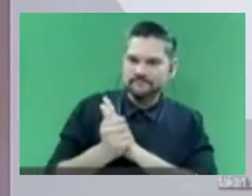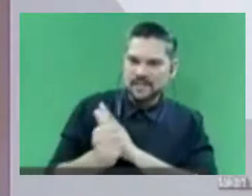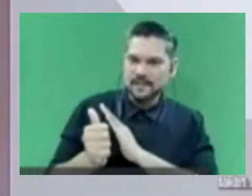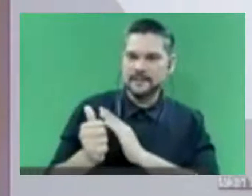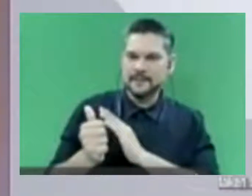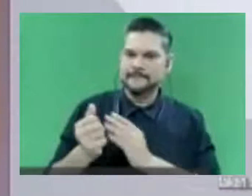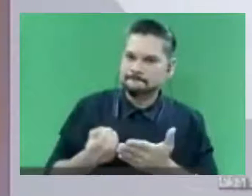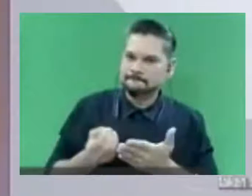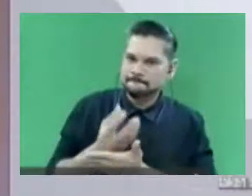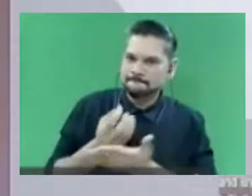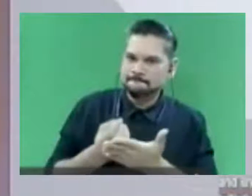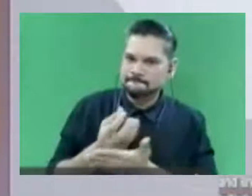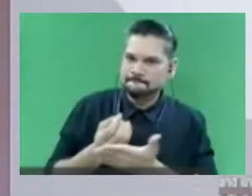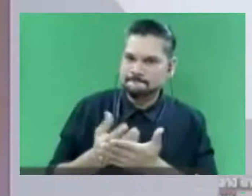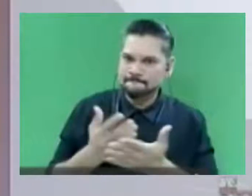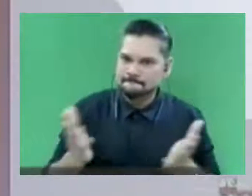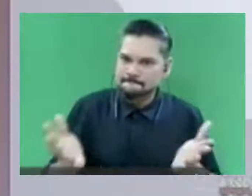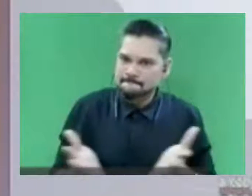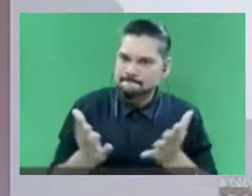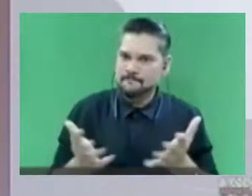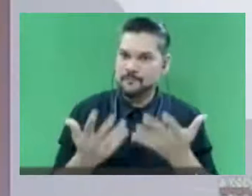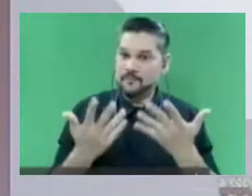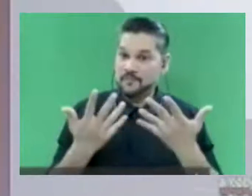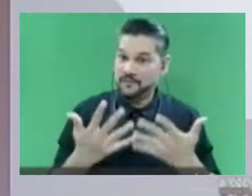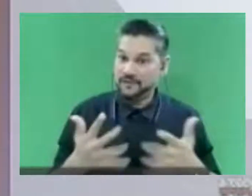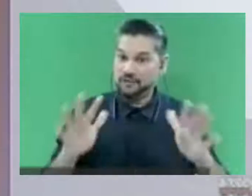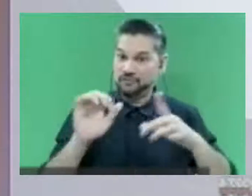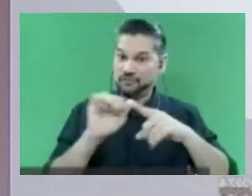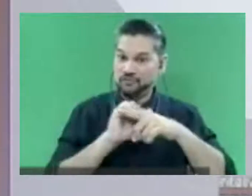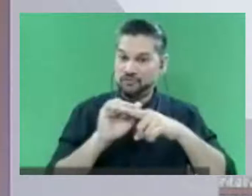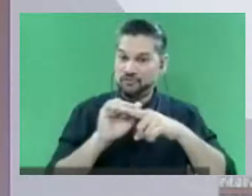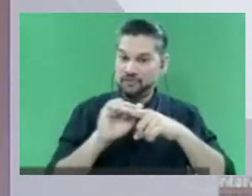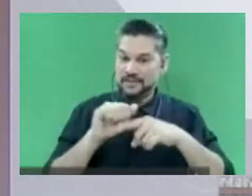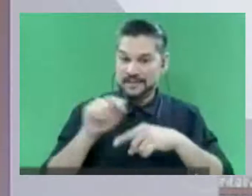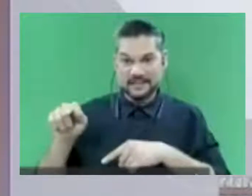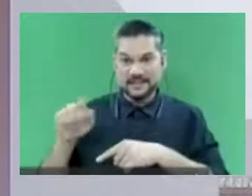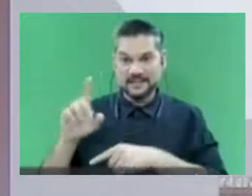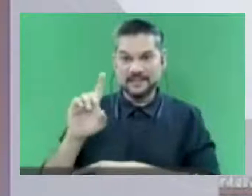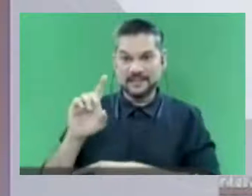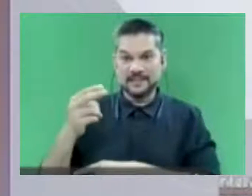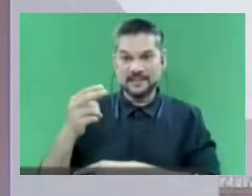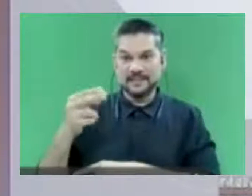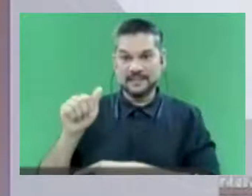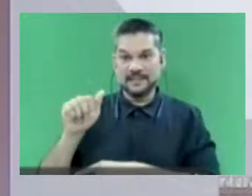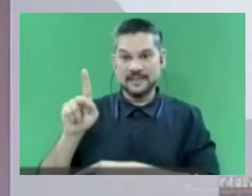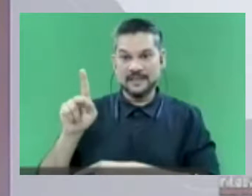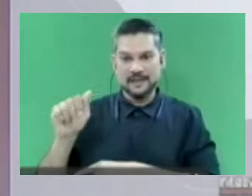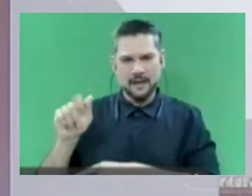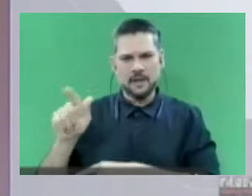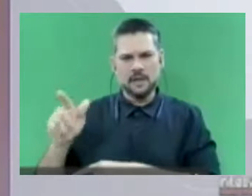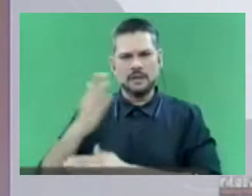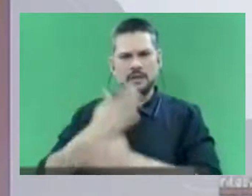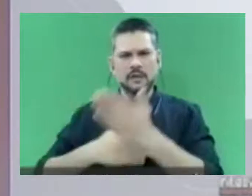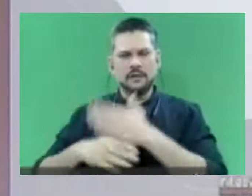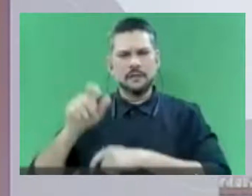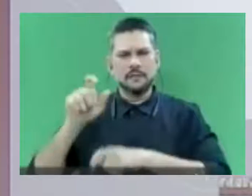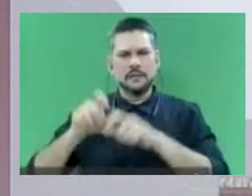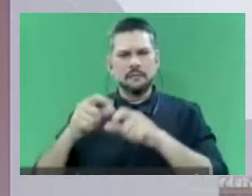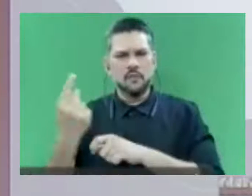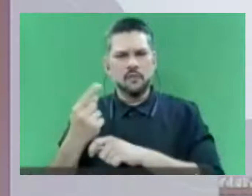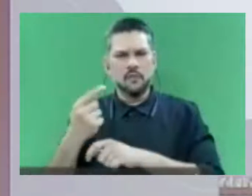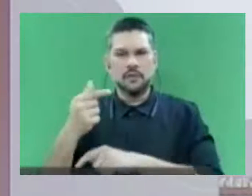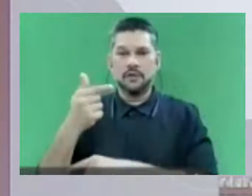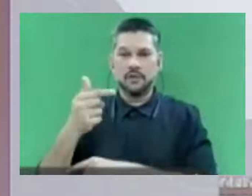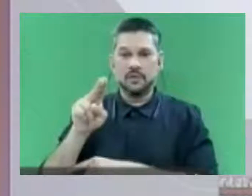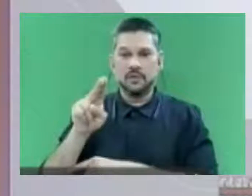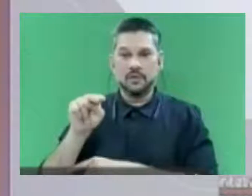with disabilities. We already completed a training in Dhaka only for the persons with disabilities, where Gunela, Manique, and myself